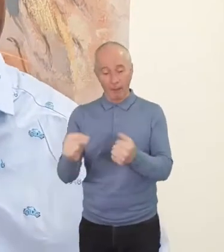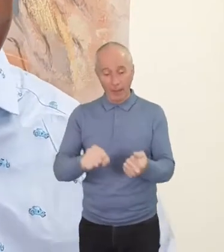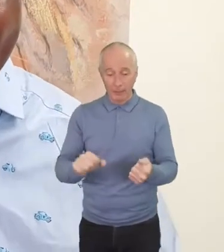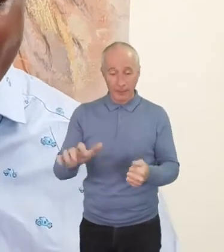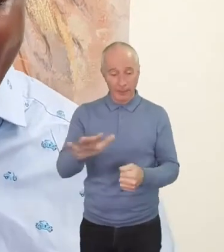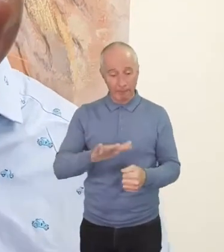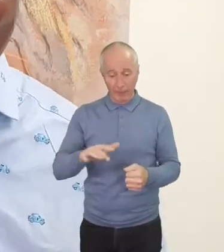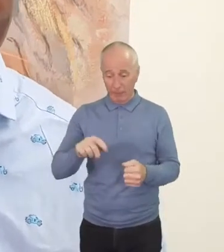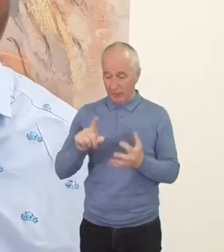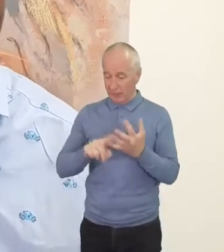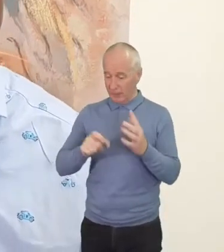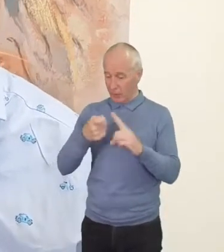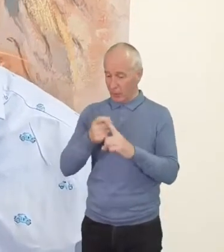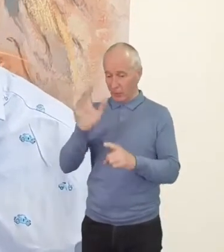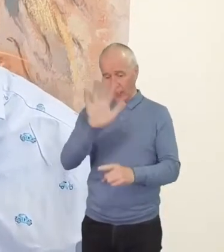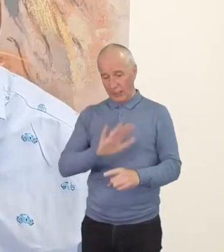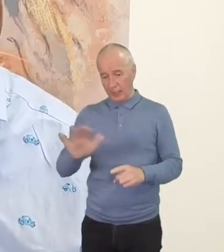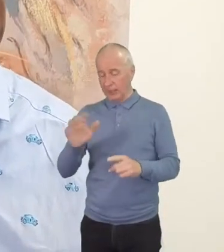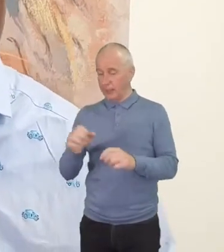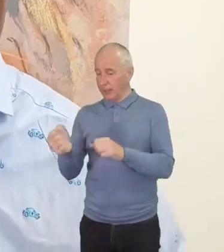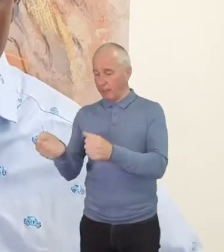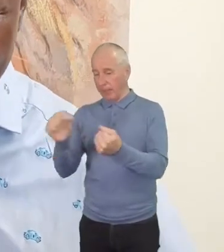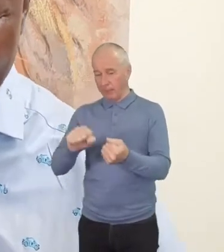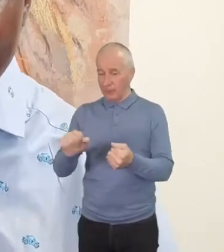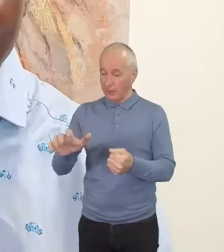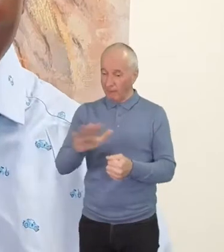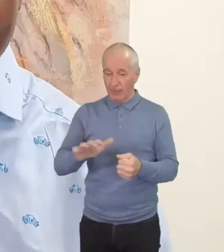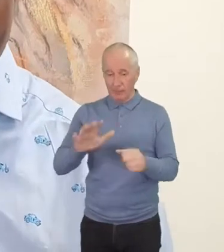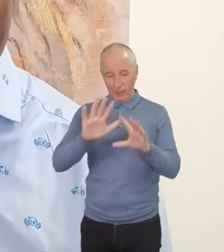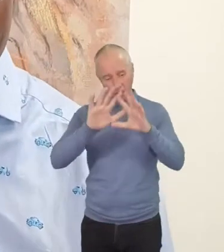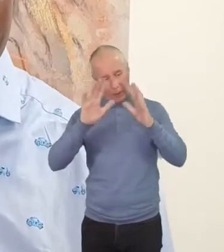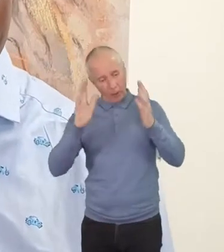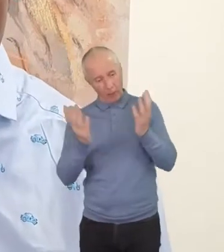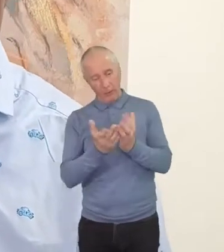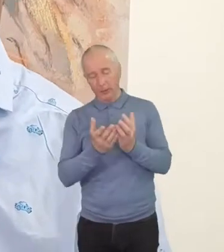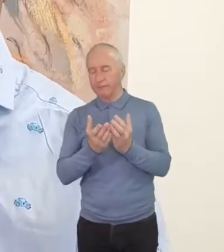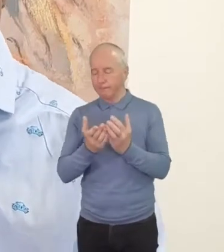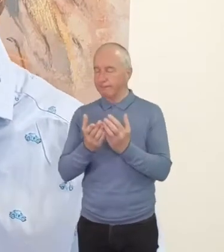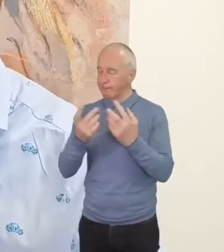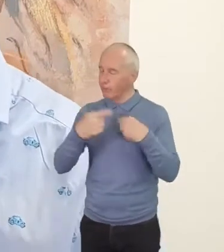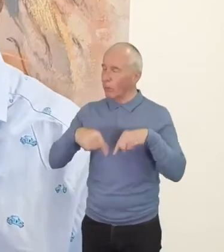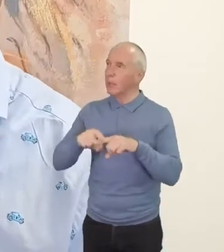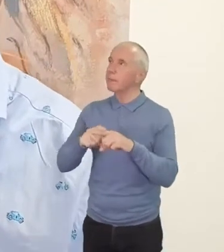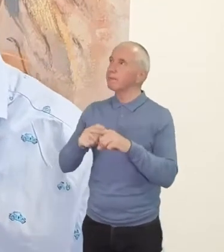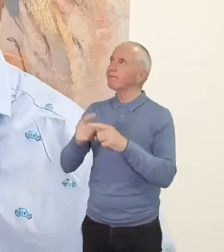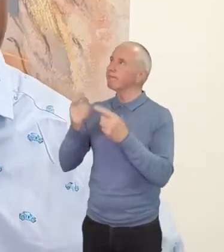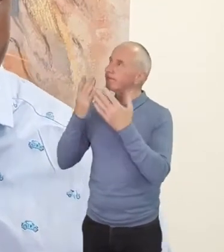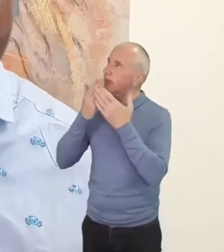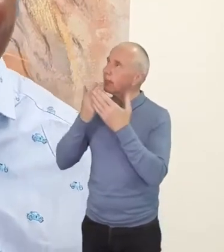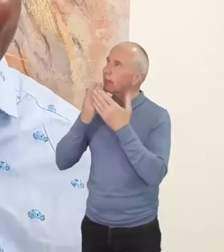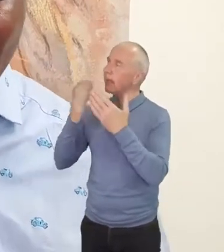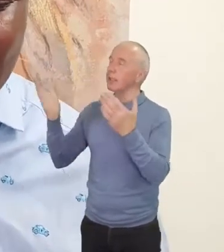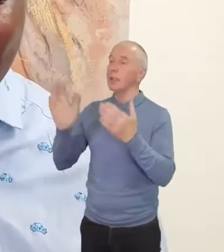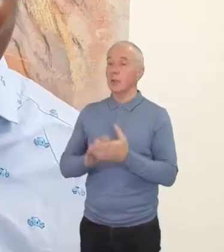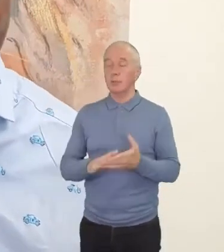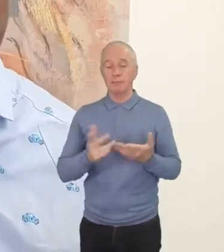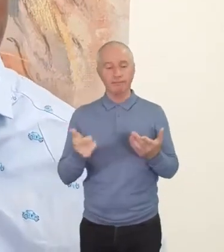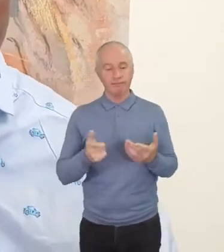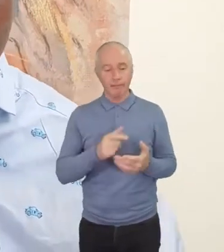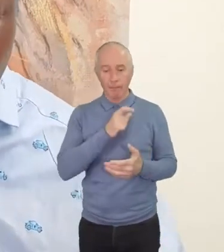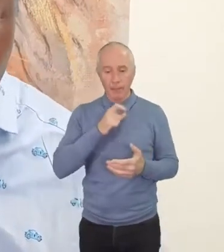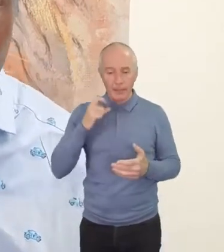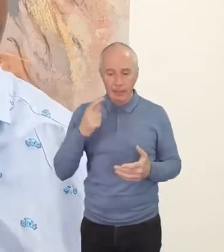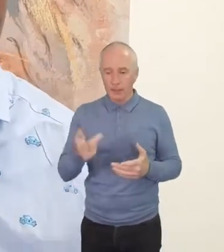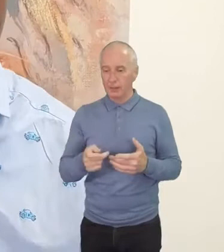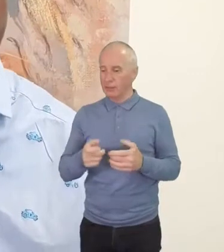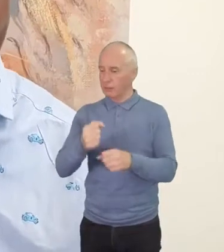UK and the Baptist family globally, we say thank you. For ministers and members of churches